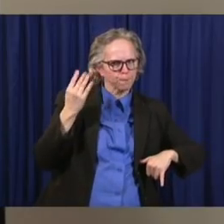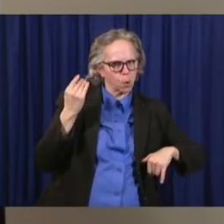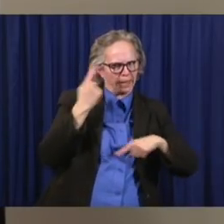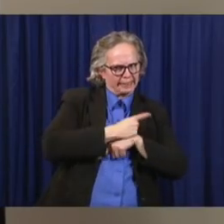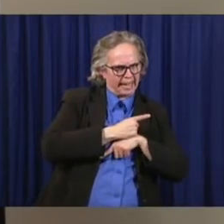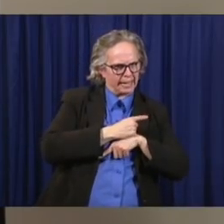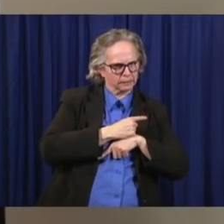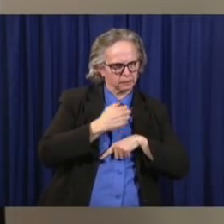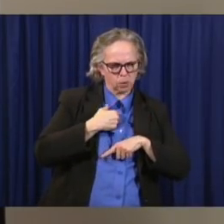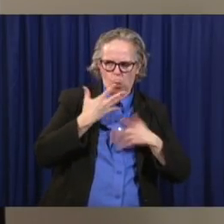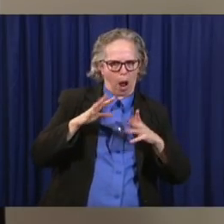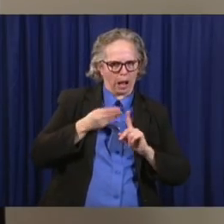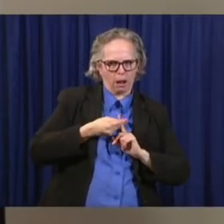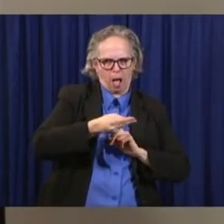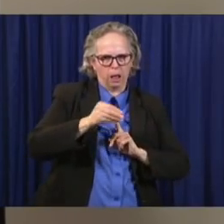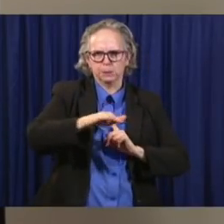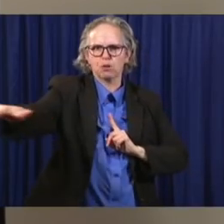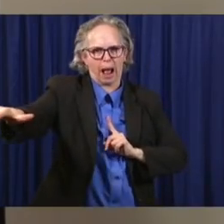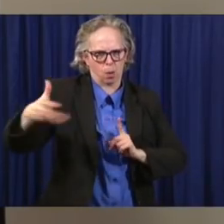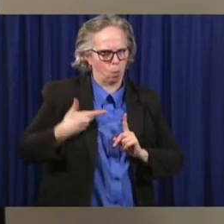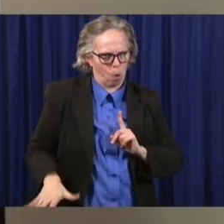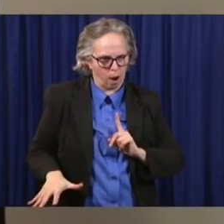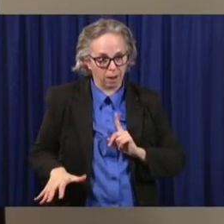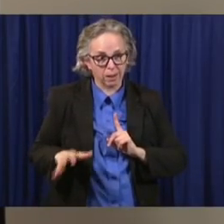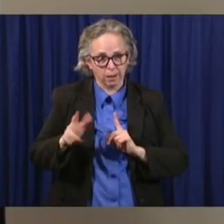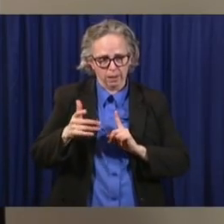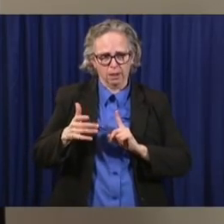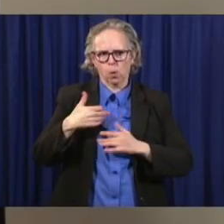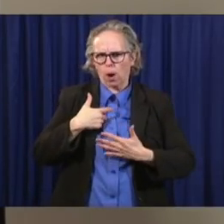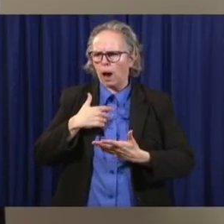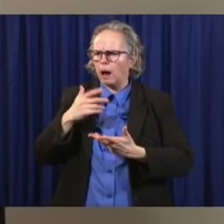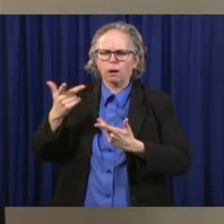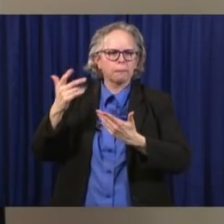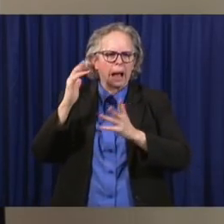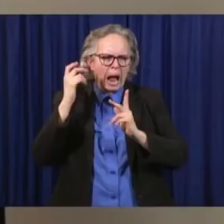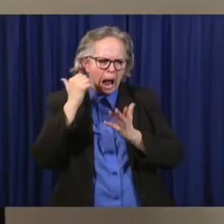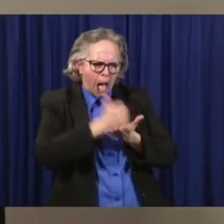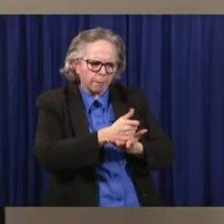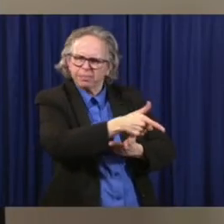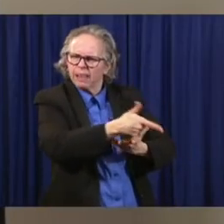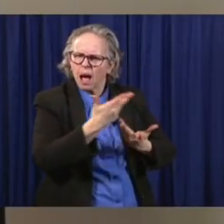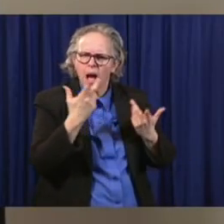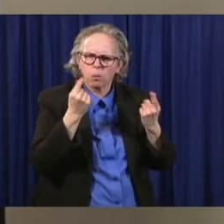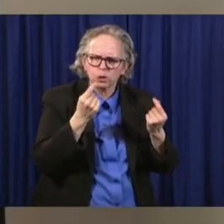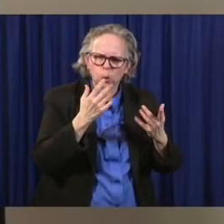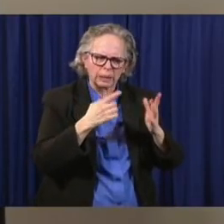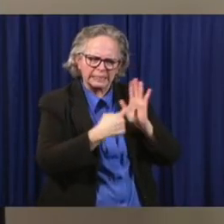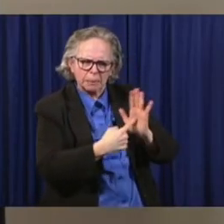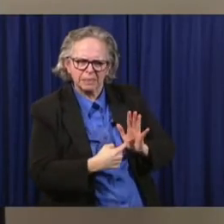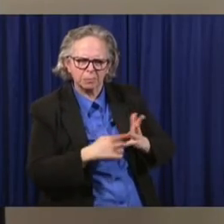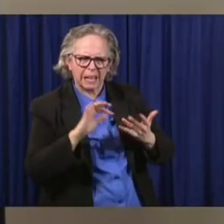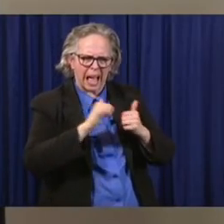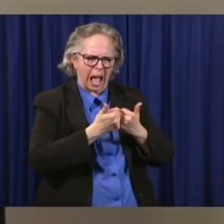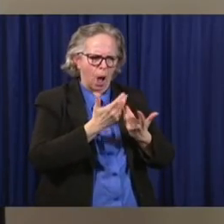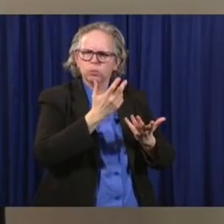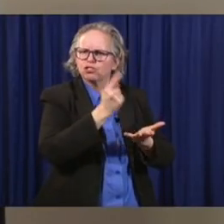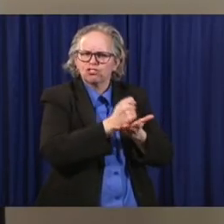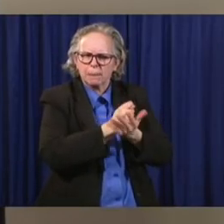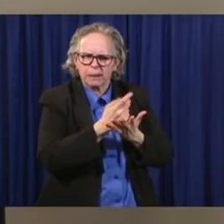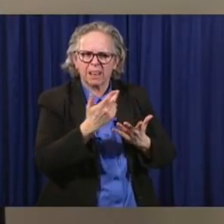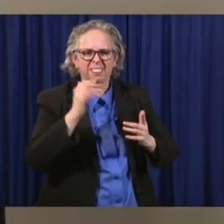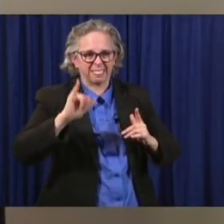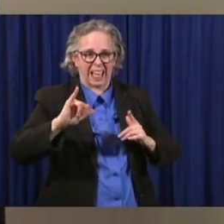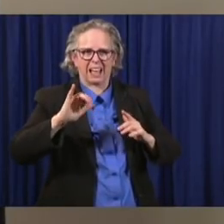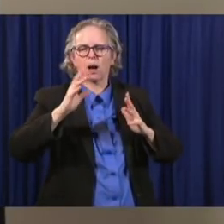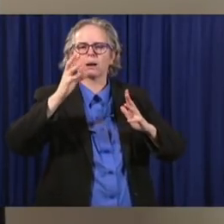you monitor for symptoms and help you get treatment if you need it. That's old school epi, it's bootstraps epidemiology.